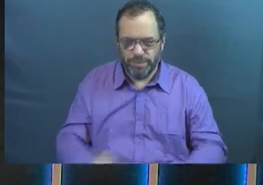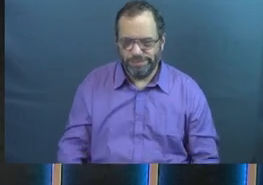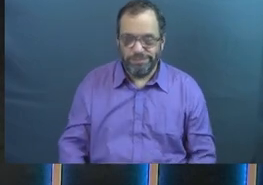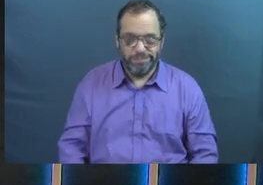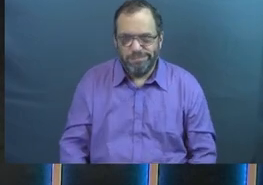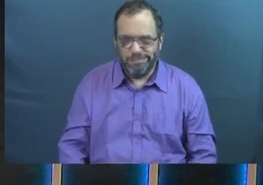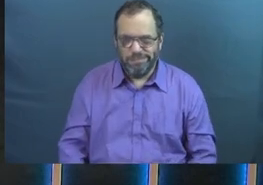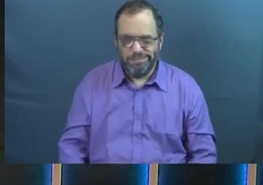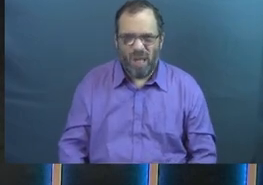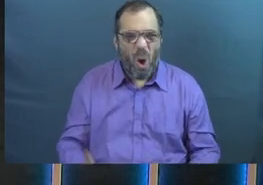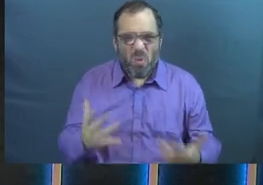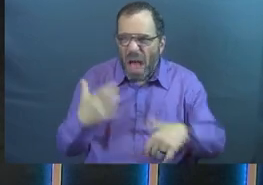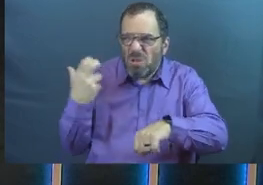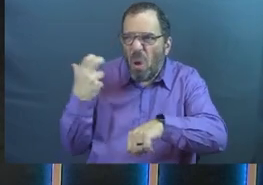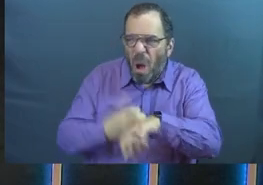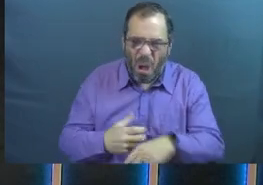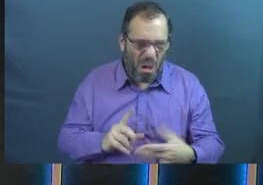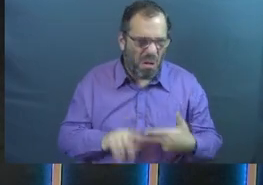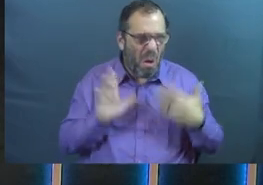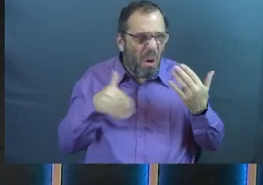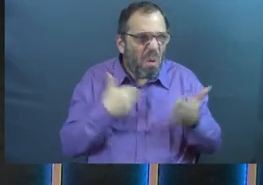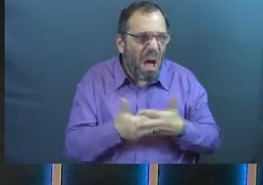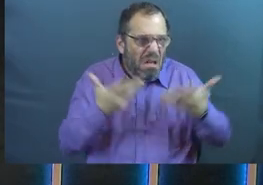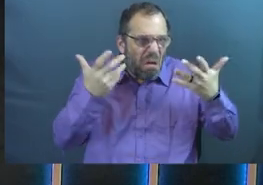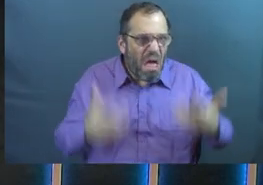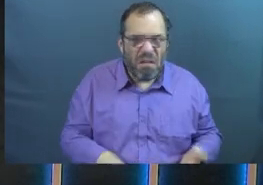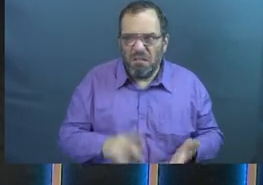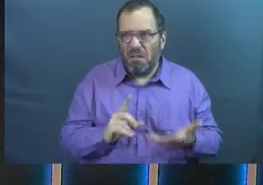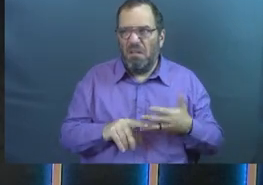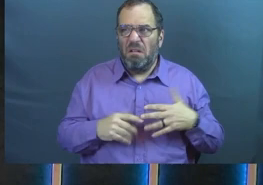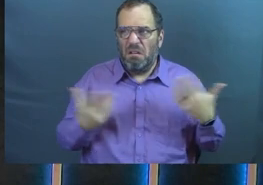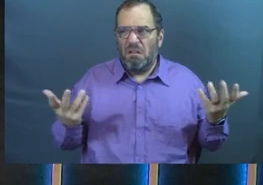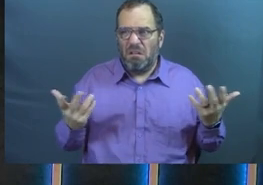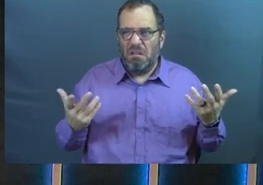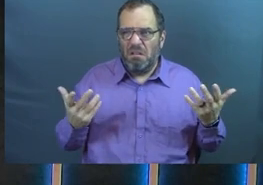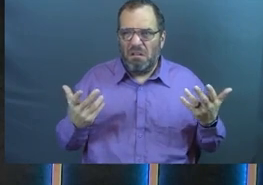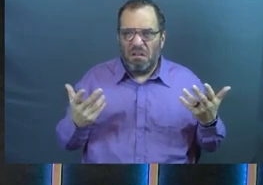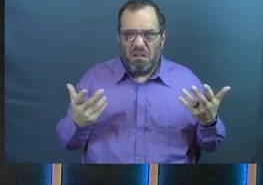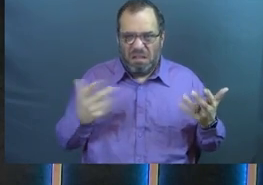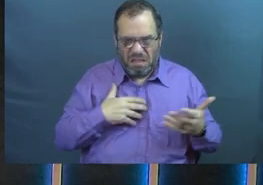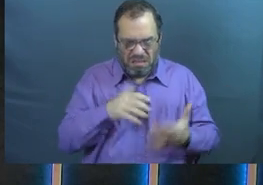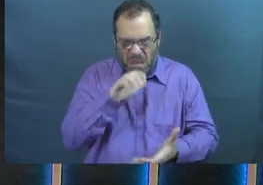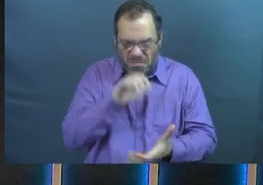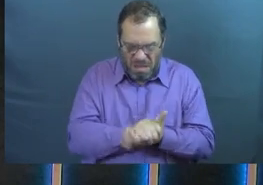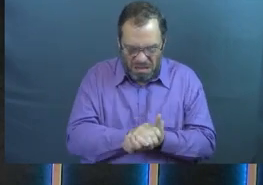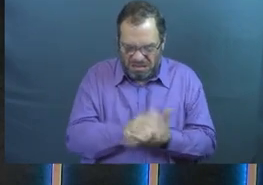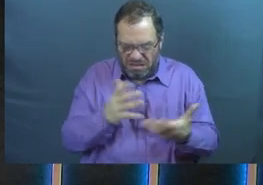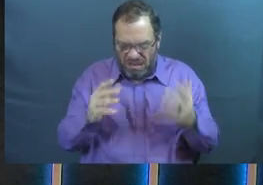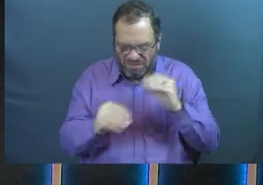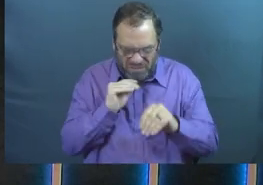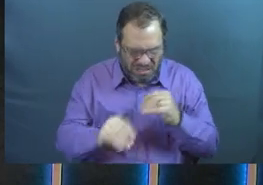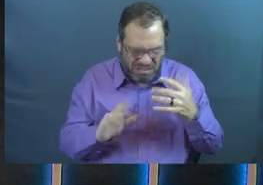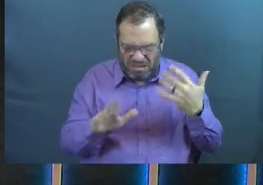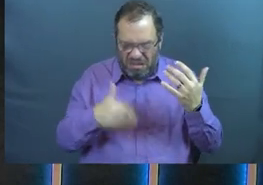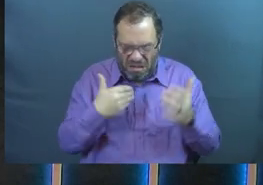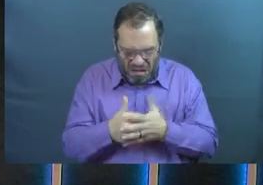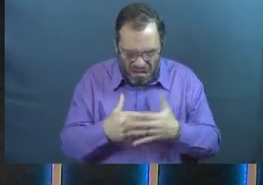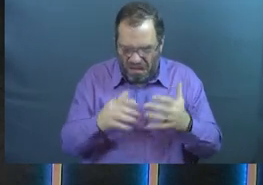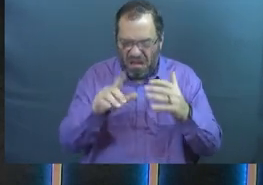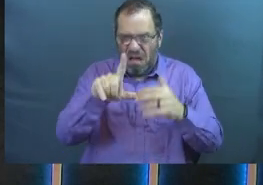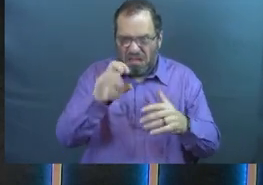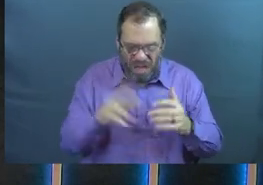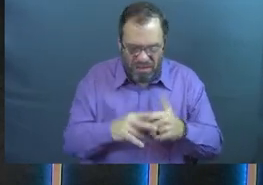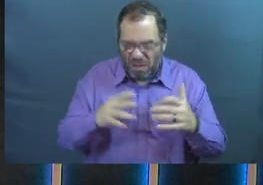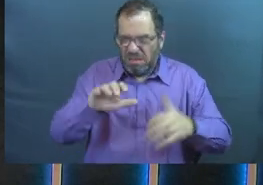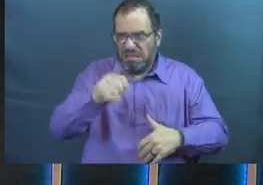Why is everything so hard? Why is everything so heavy? You're trying to lift this marriage, this expectation of love with